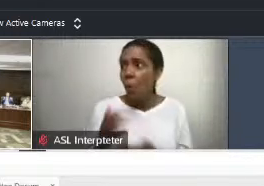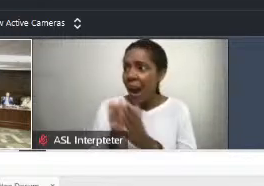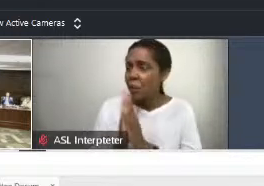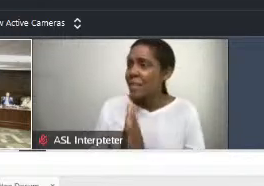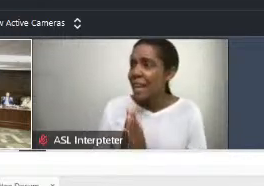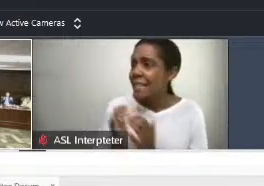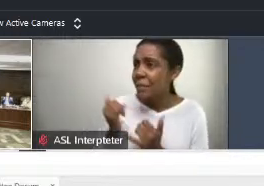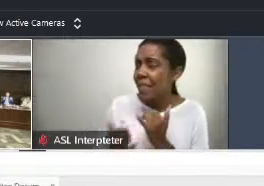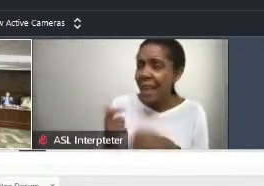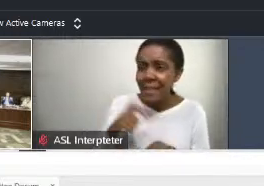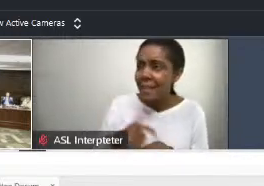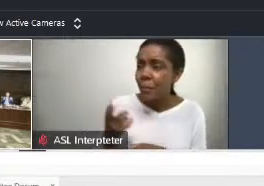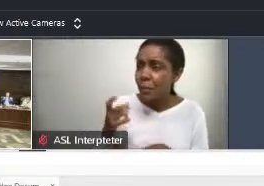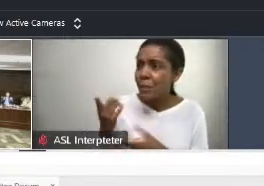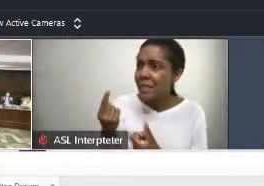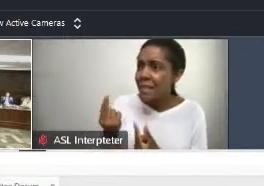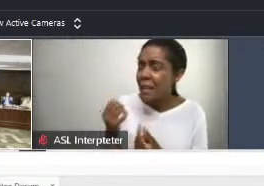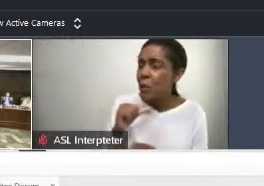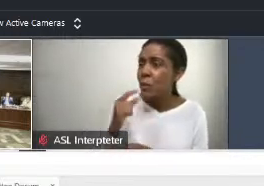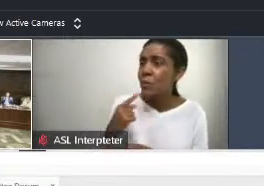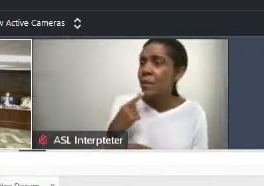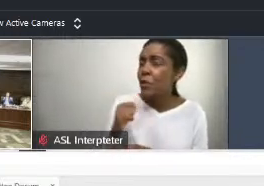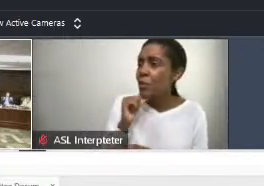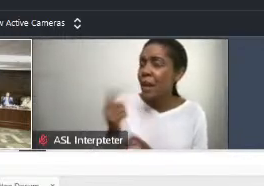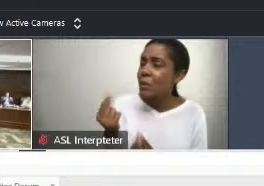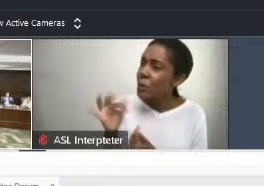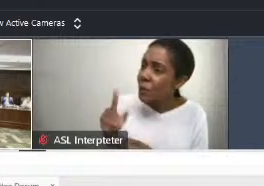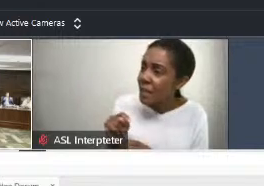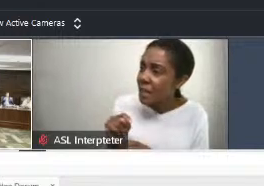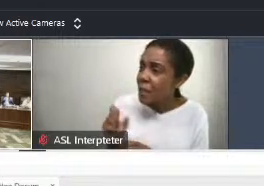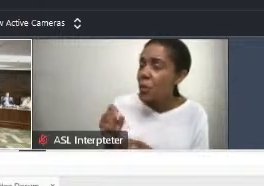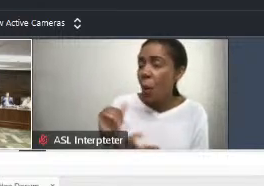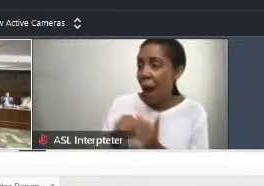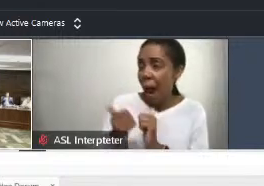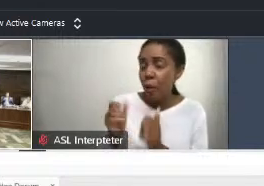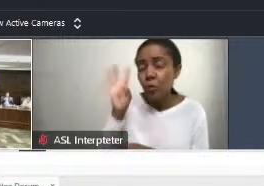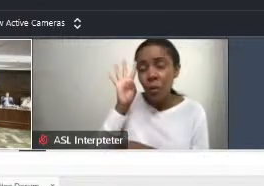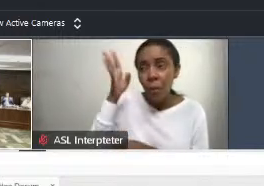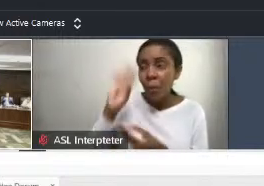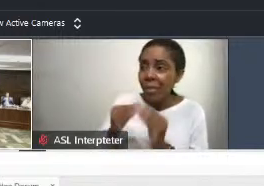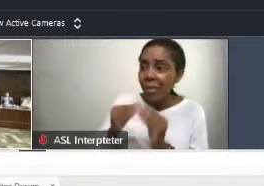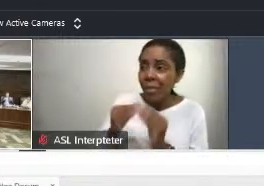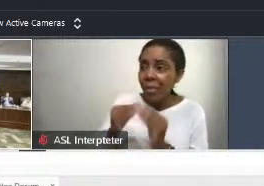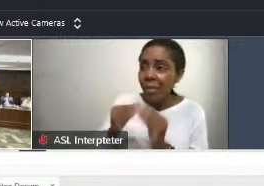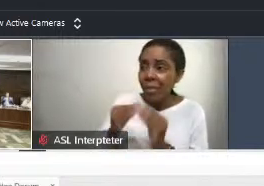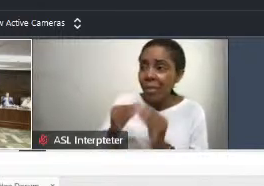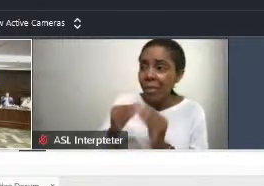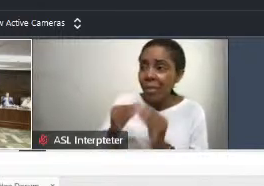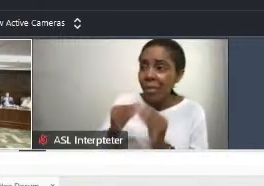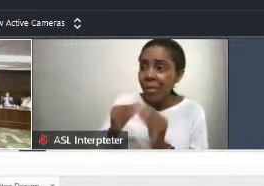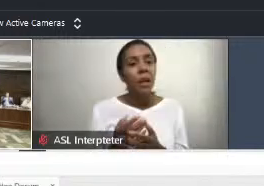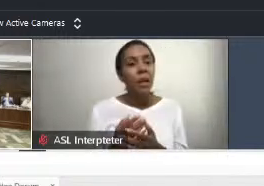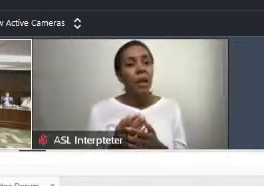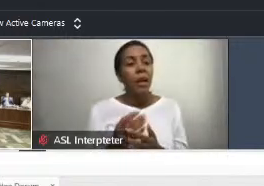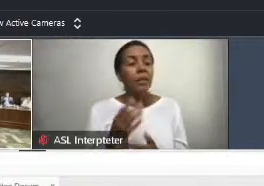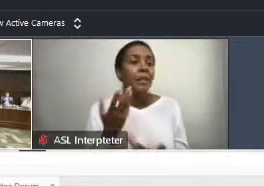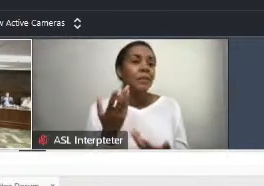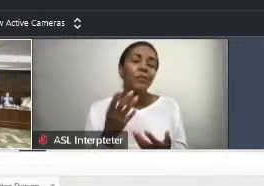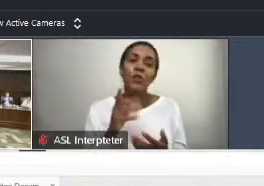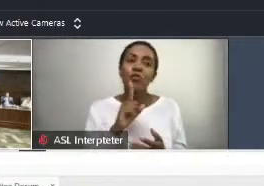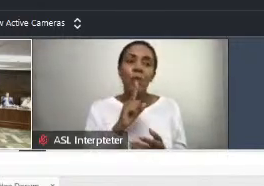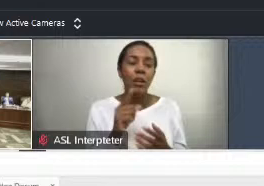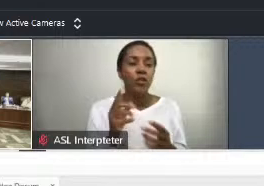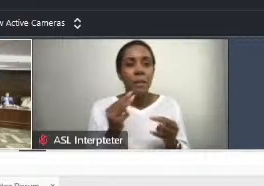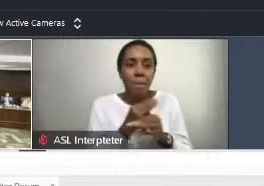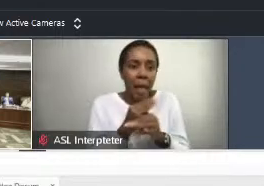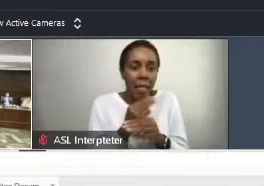last time you did it. You said you didn't do it recently, so how did you come up with this number? that's just pure extrapolation of numbers that we've done